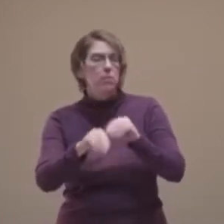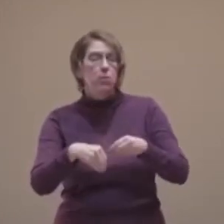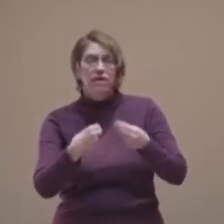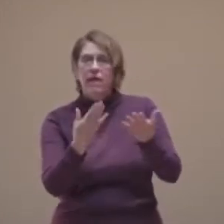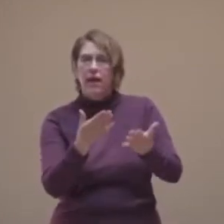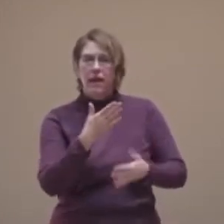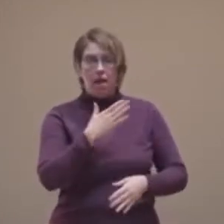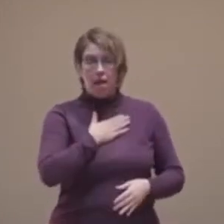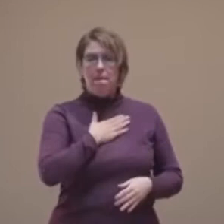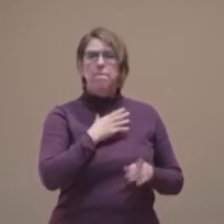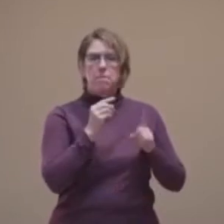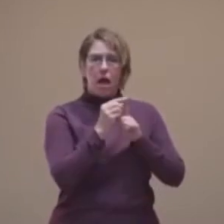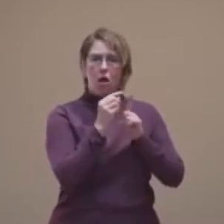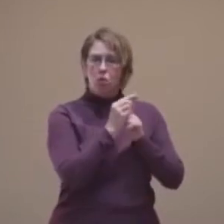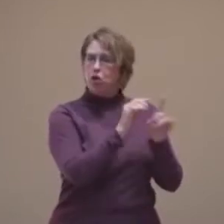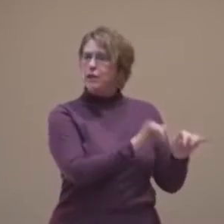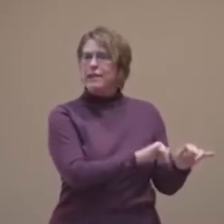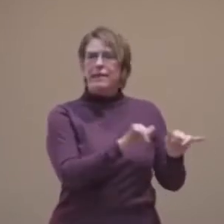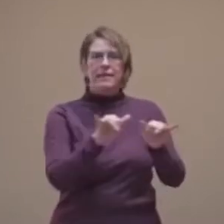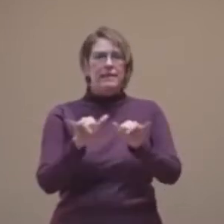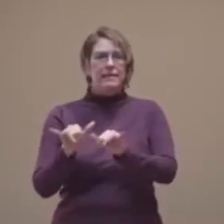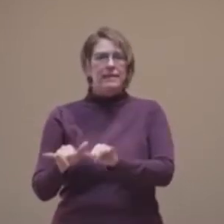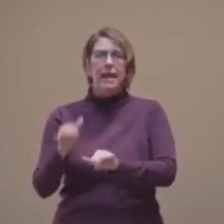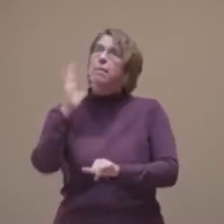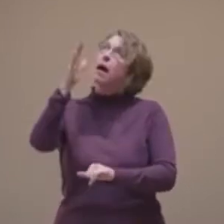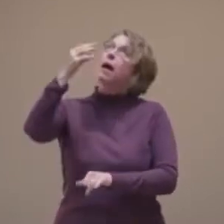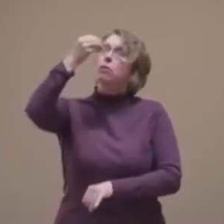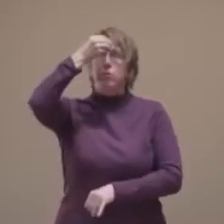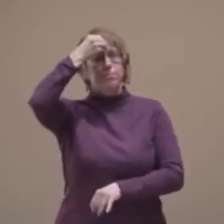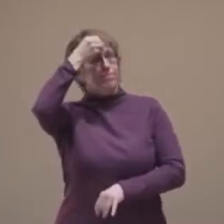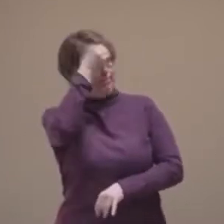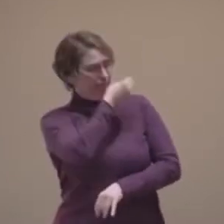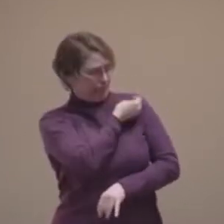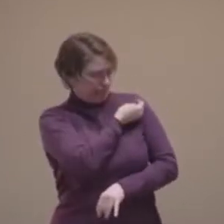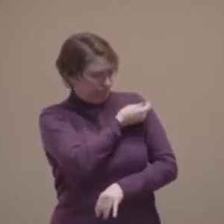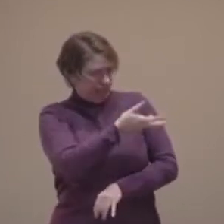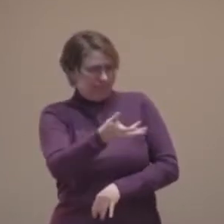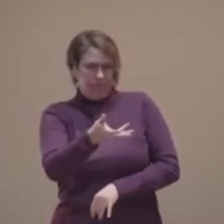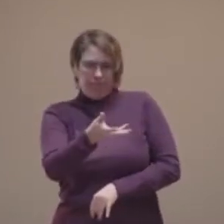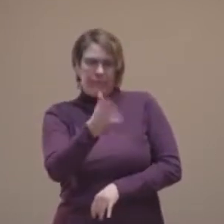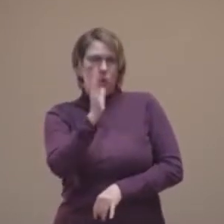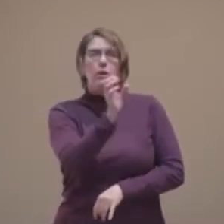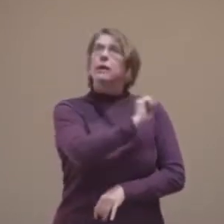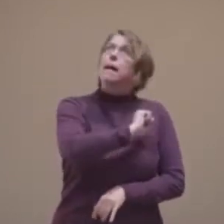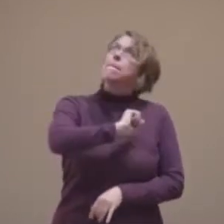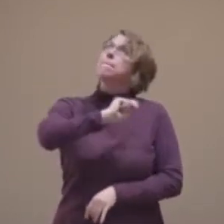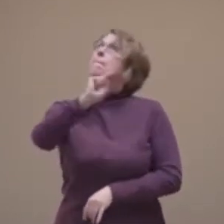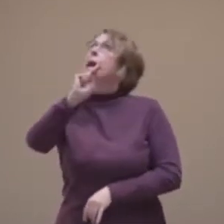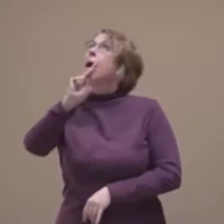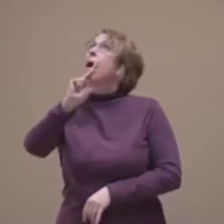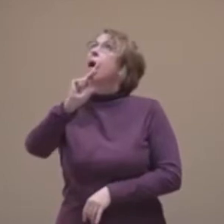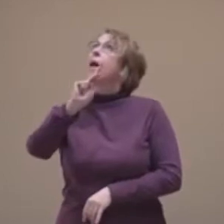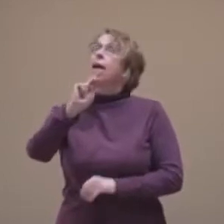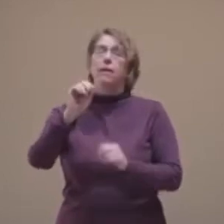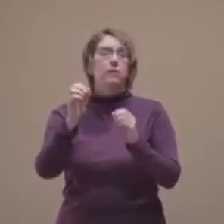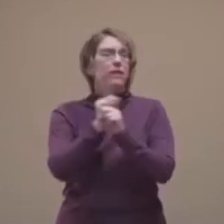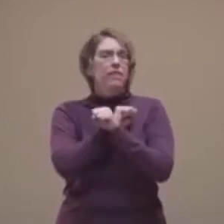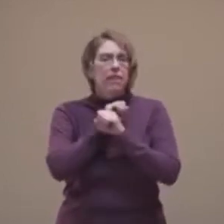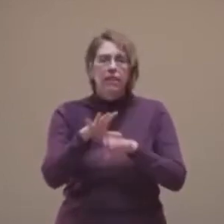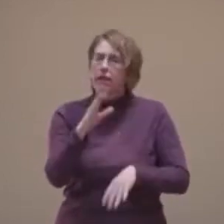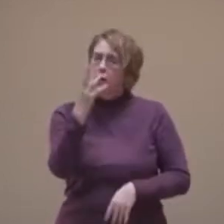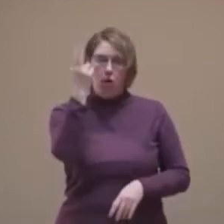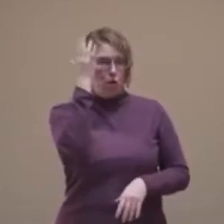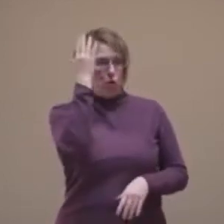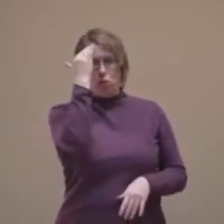shall my word be that goes out from my mouth. It shall not return to me empty, but it shall accomplish that